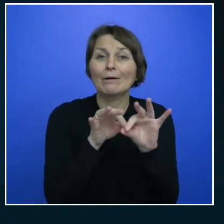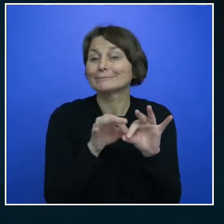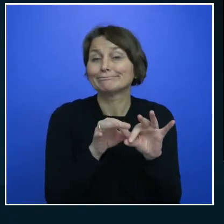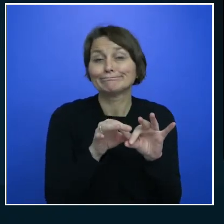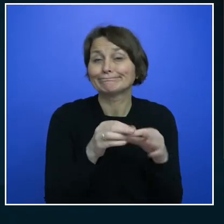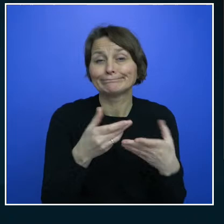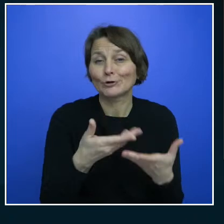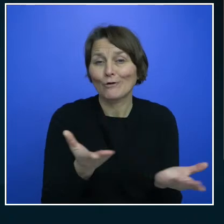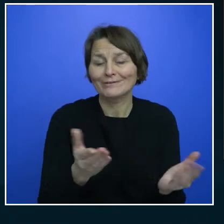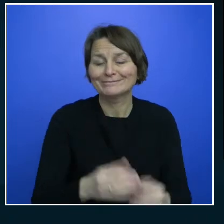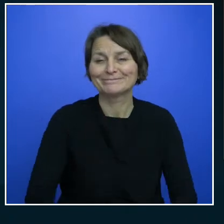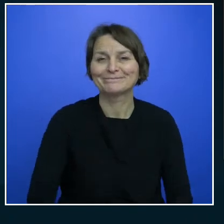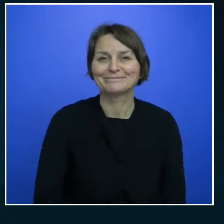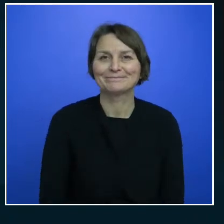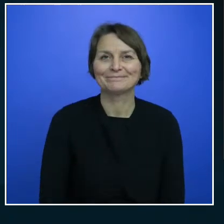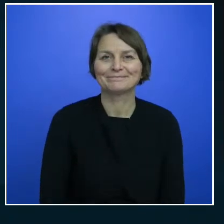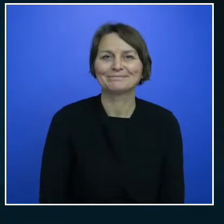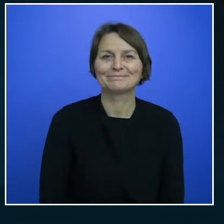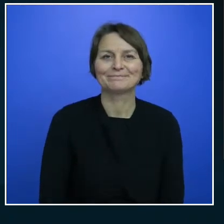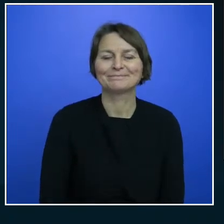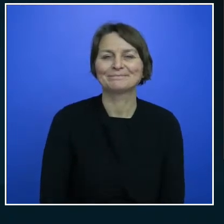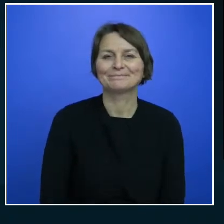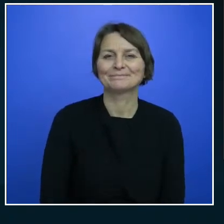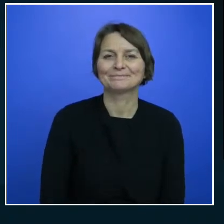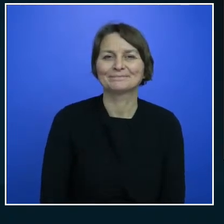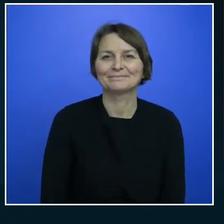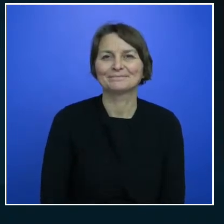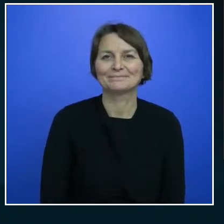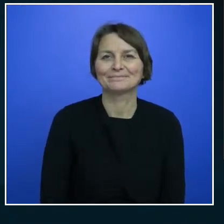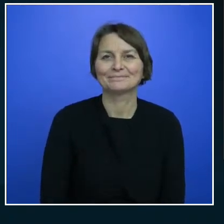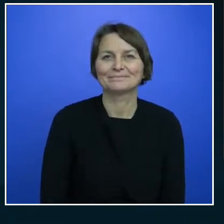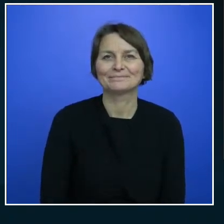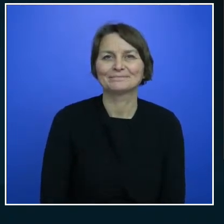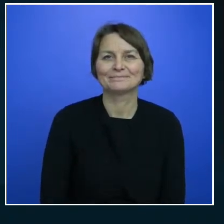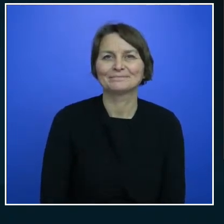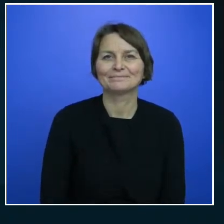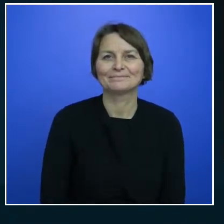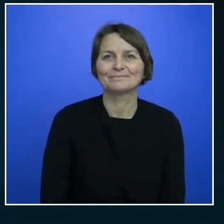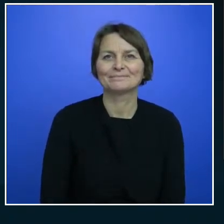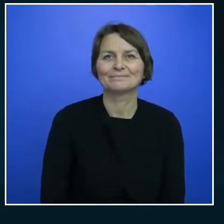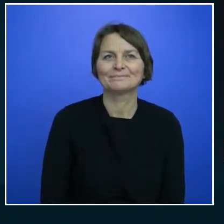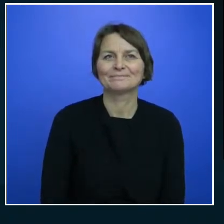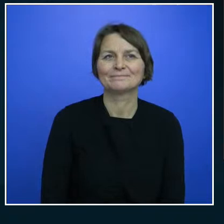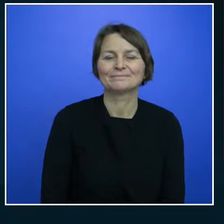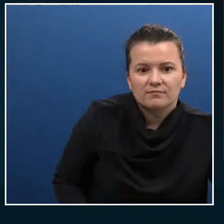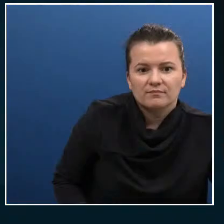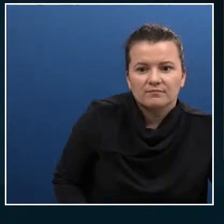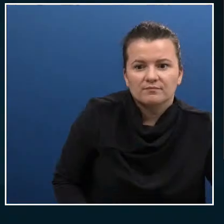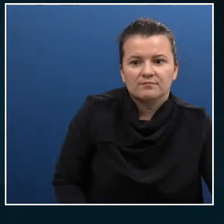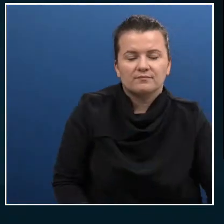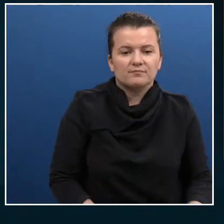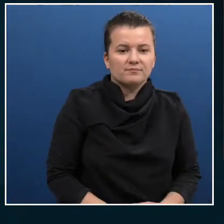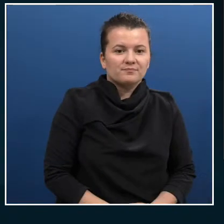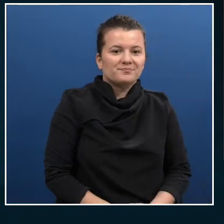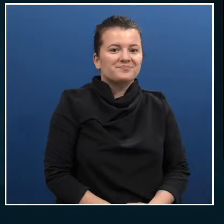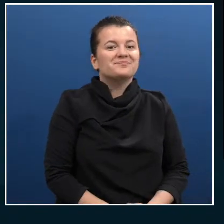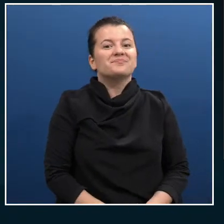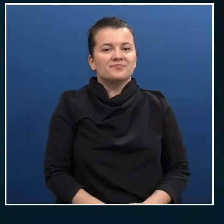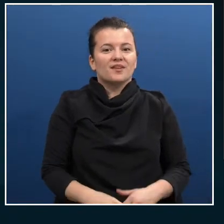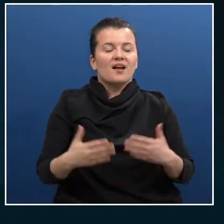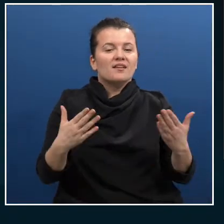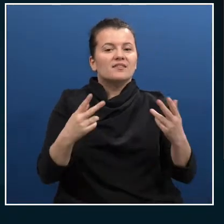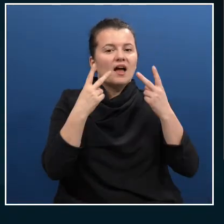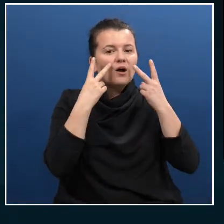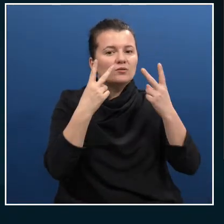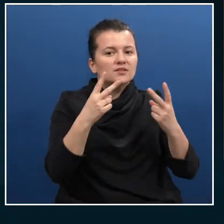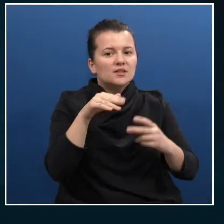that's great. All right, so let's take it even one step further and take a look at the modular approach. But before we